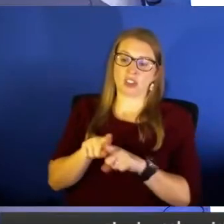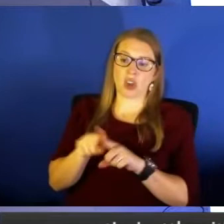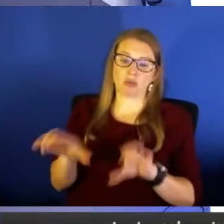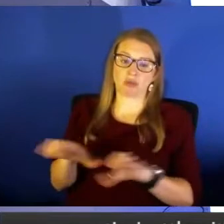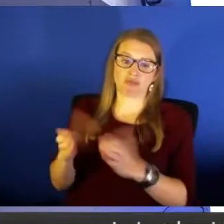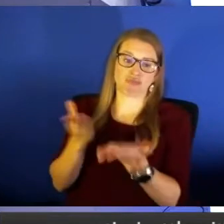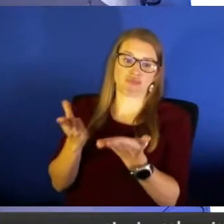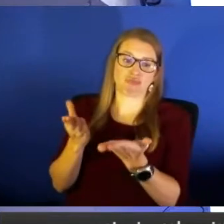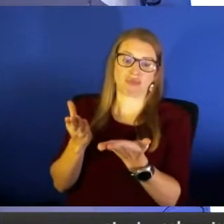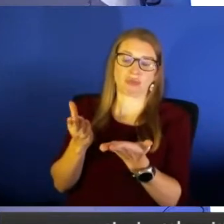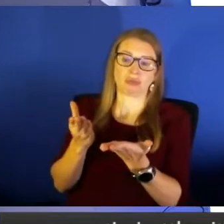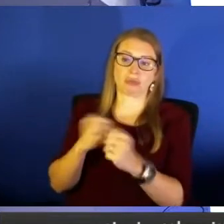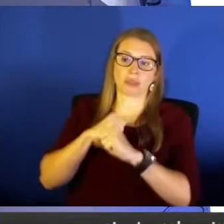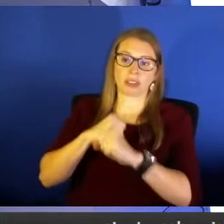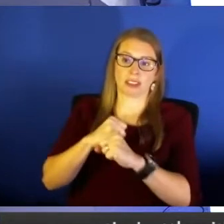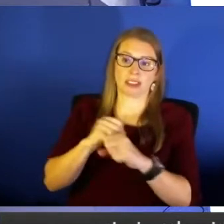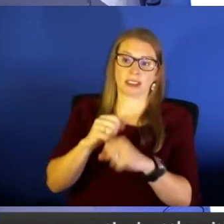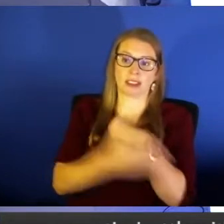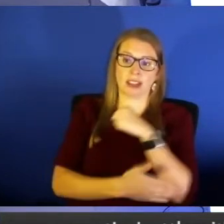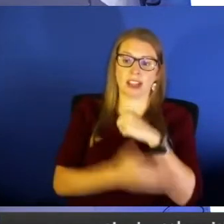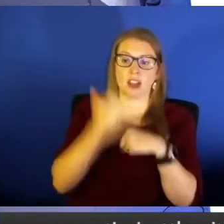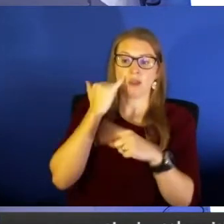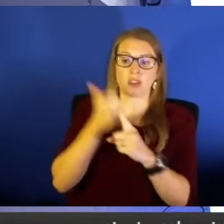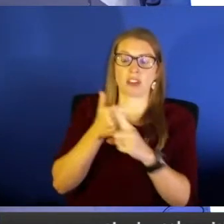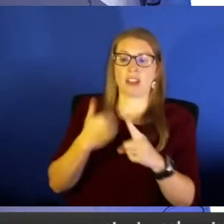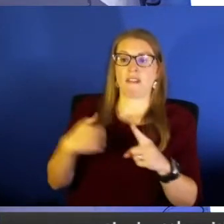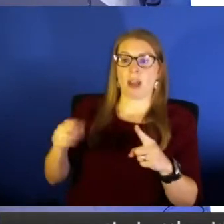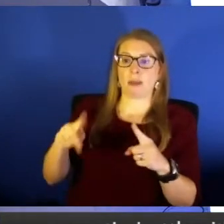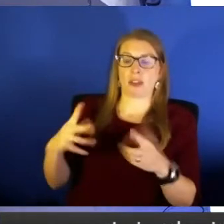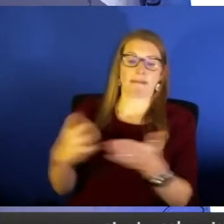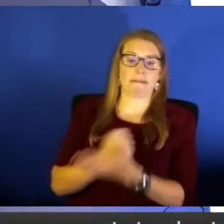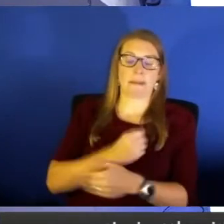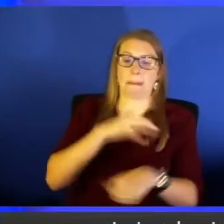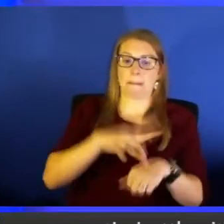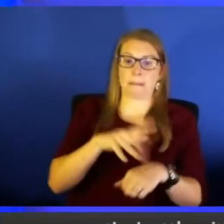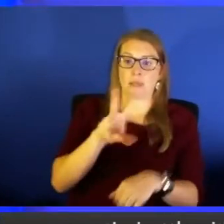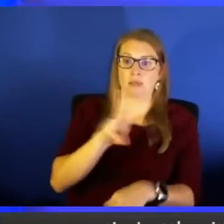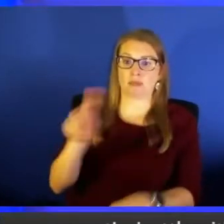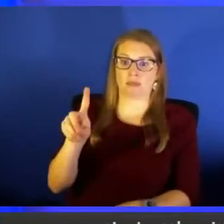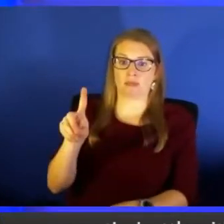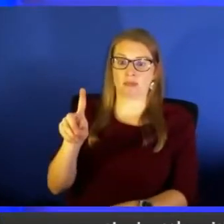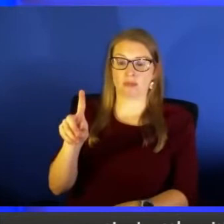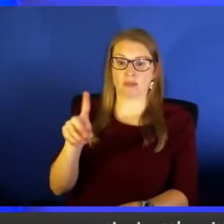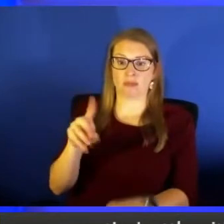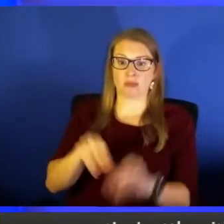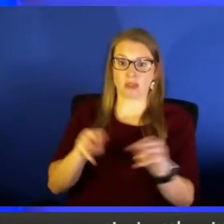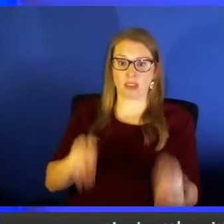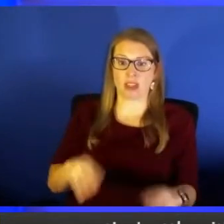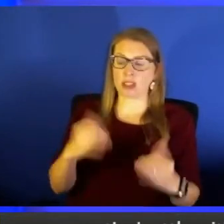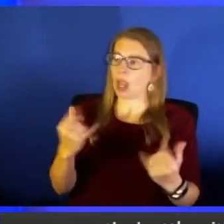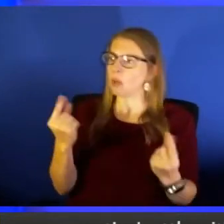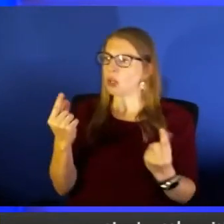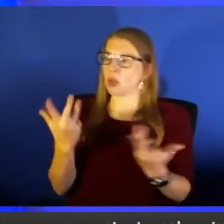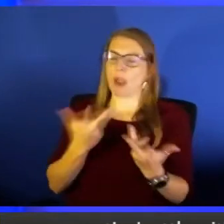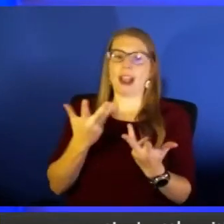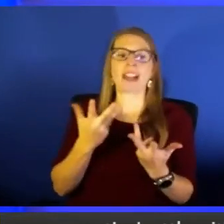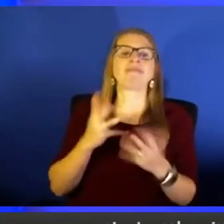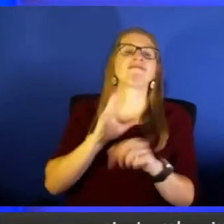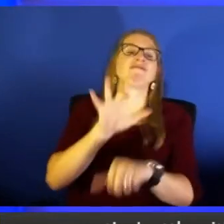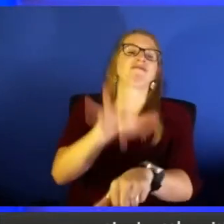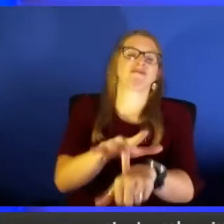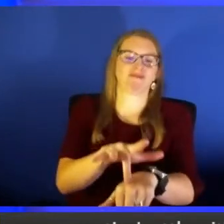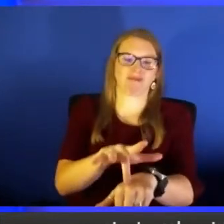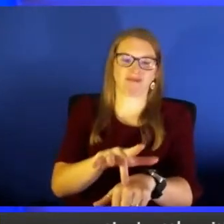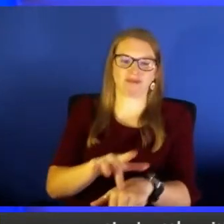And gosh, if you get the chance to go out to the World War I Museum, if you're watching at home and wondering what to do today, it is just a fantastic museum. It's